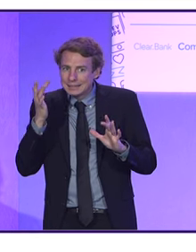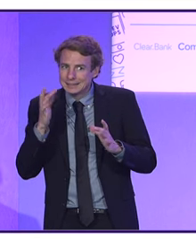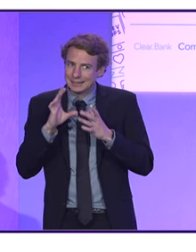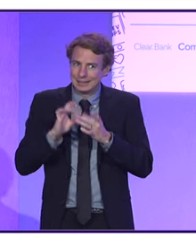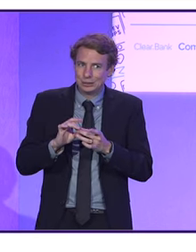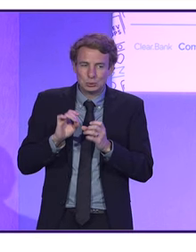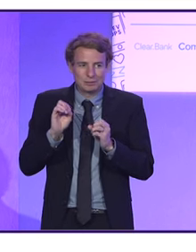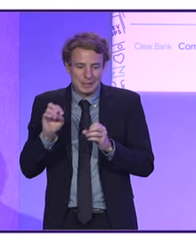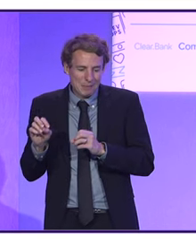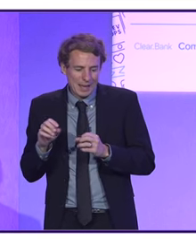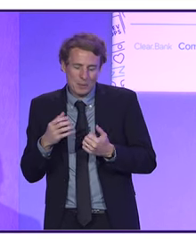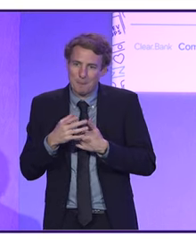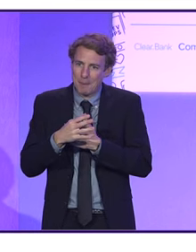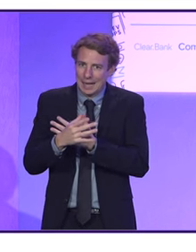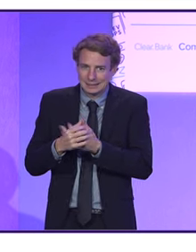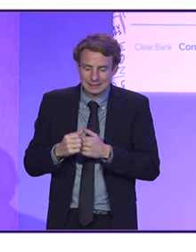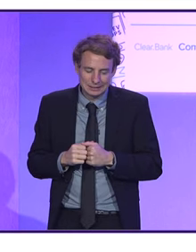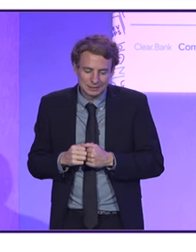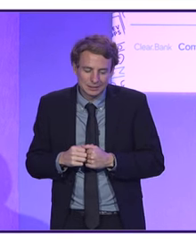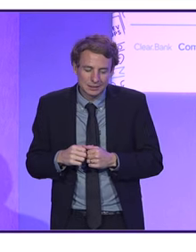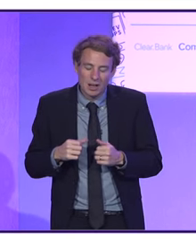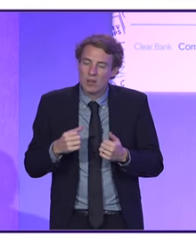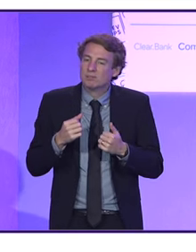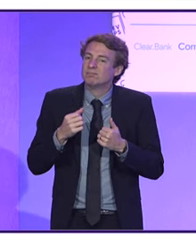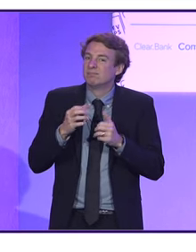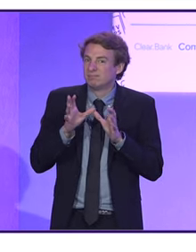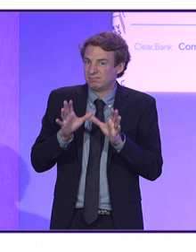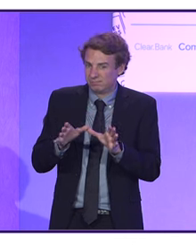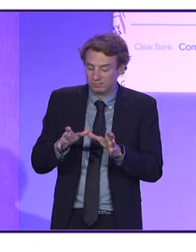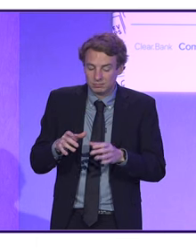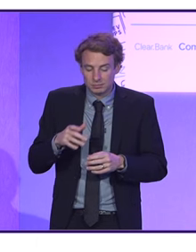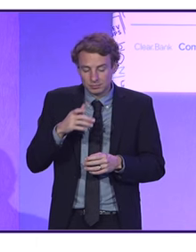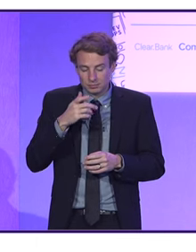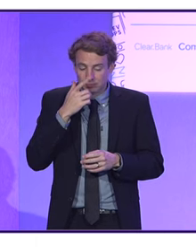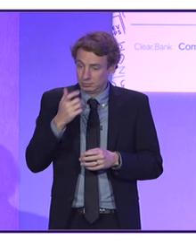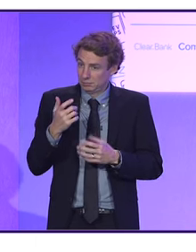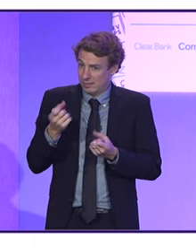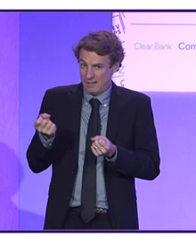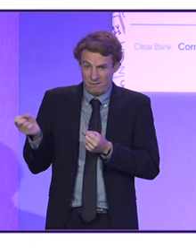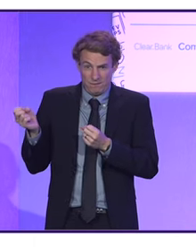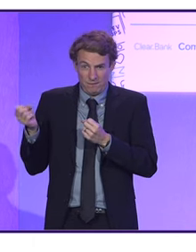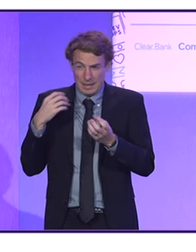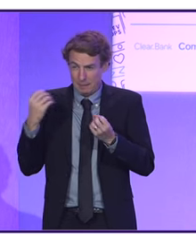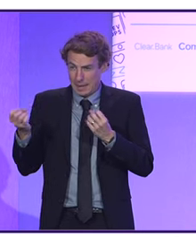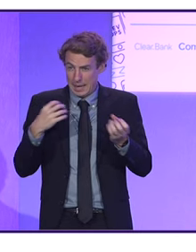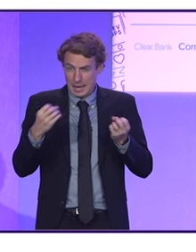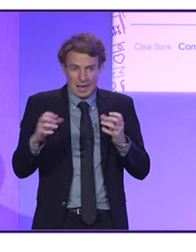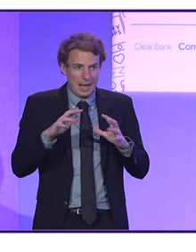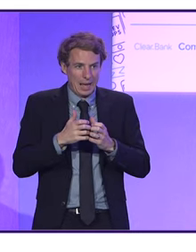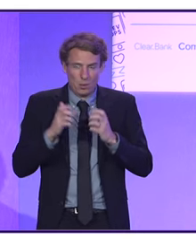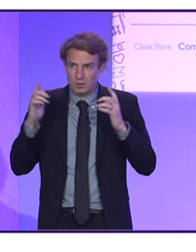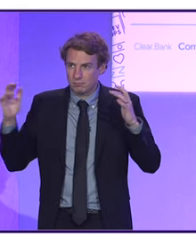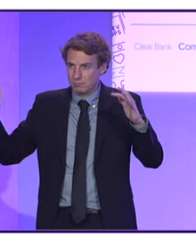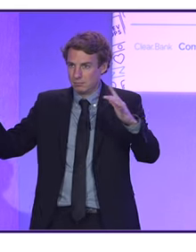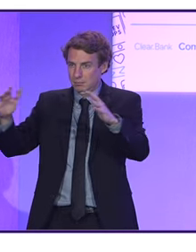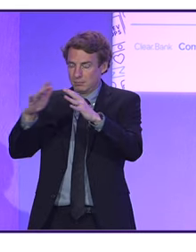Bats, of course, process many feedback loops to build a complete picture of their environment, and so can we. So it sort of